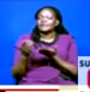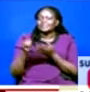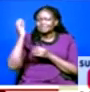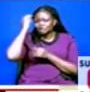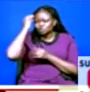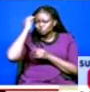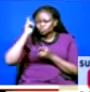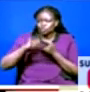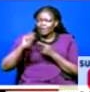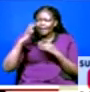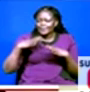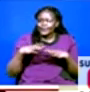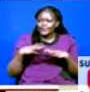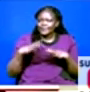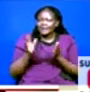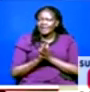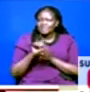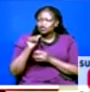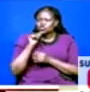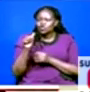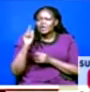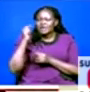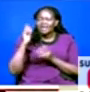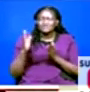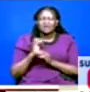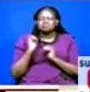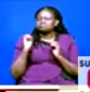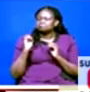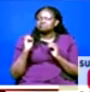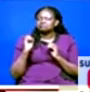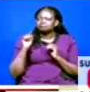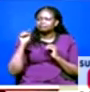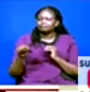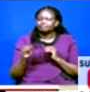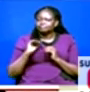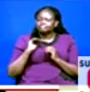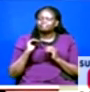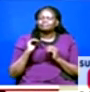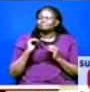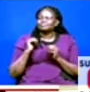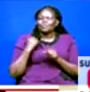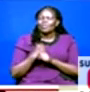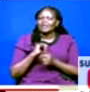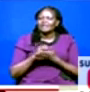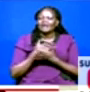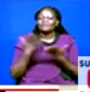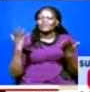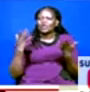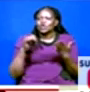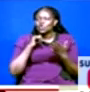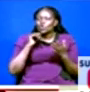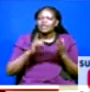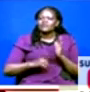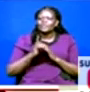to Kenyans. Okay. And this is not a Kenyan affair alone. Mm-hmm. It is a worldwide practice. Mm-hmm. There's no developed